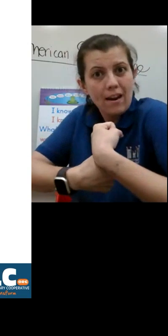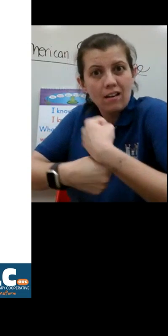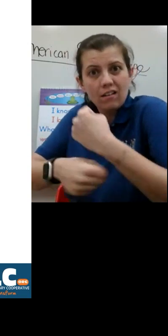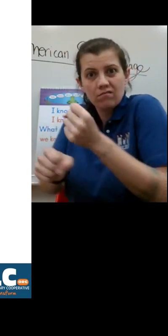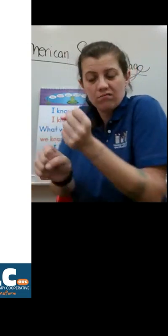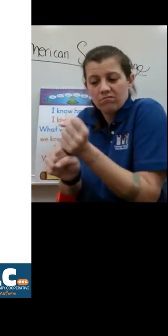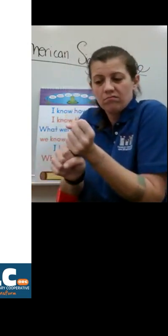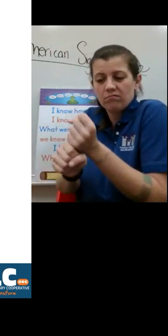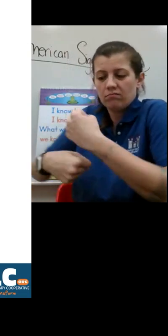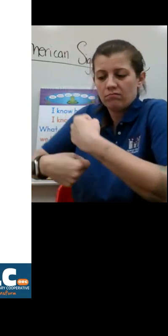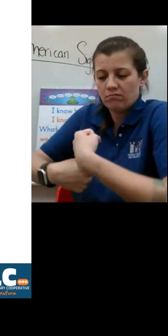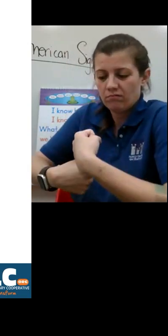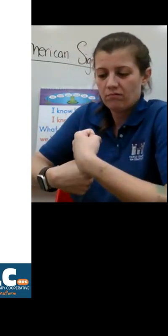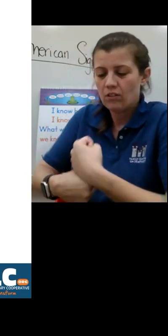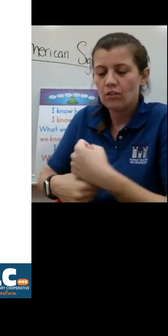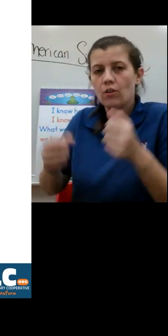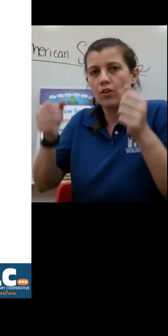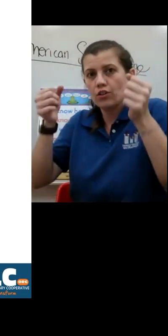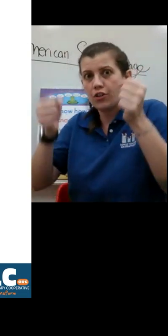Make.